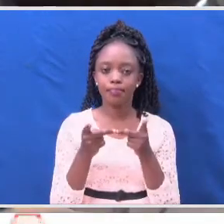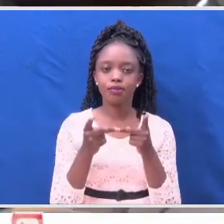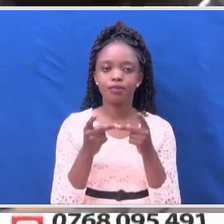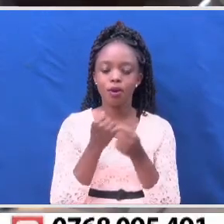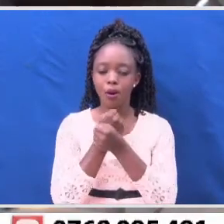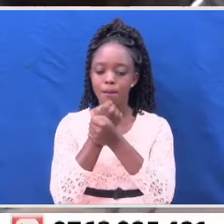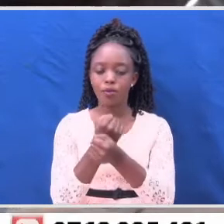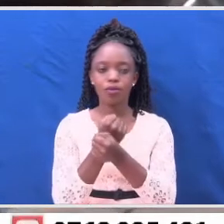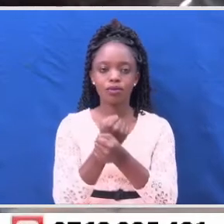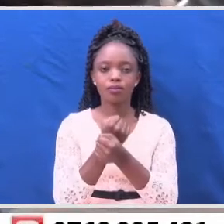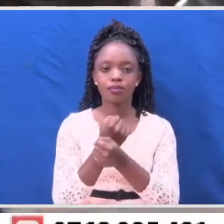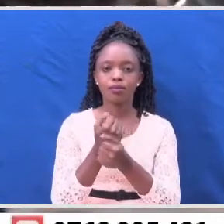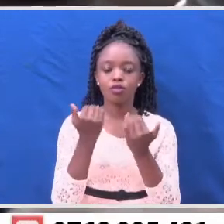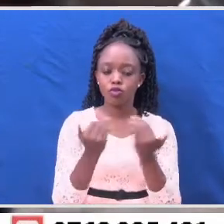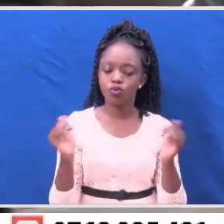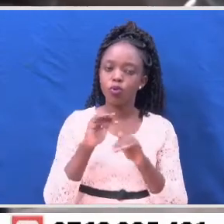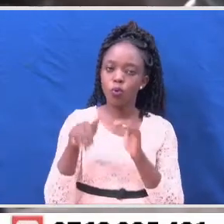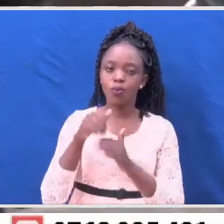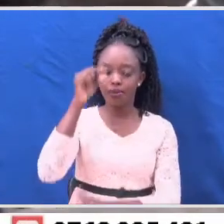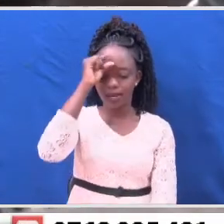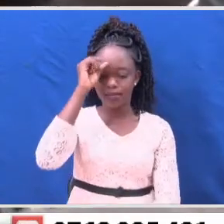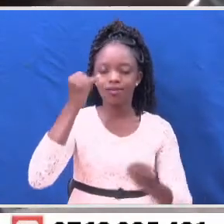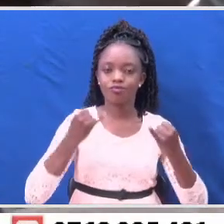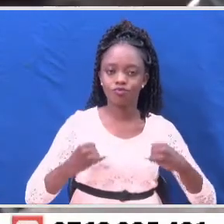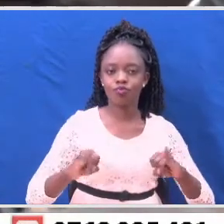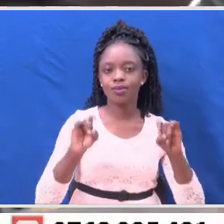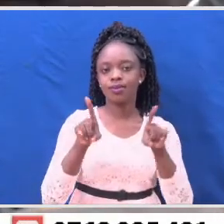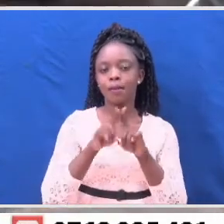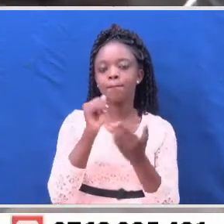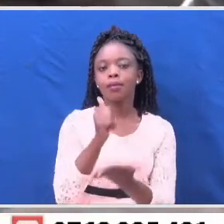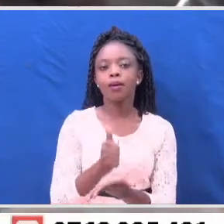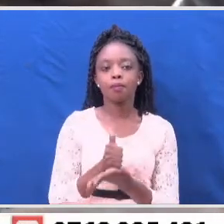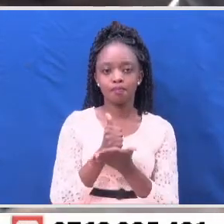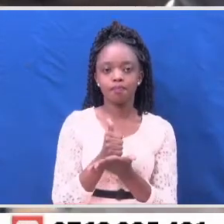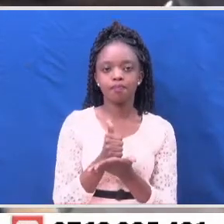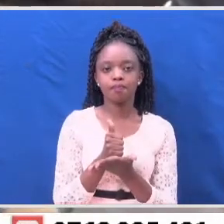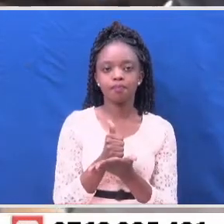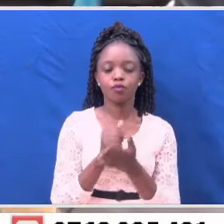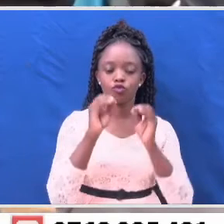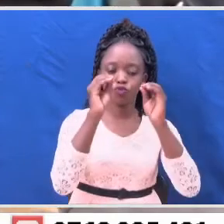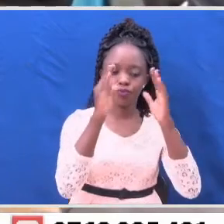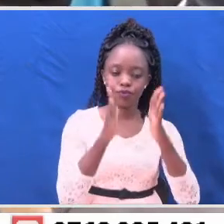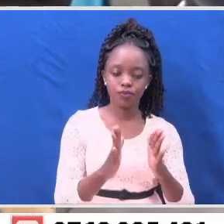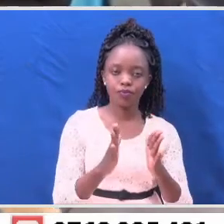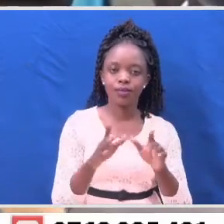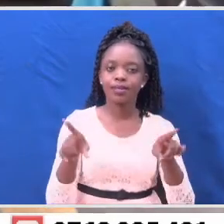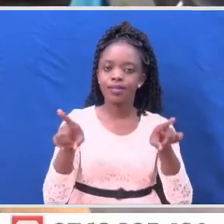kudhibiti wanafunzi wote. So serikali ijaribu pia kusaidia walimu